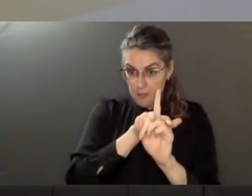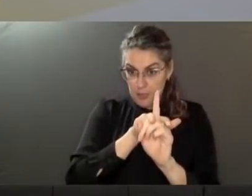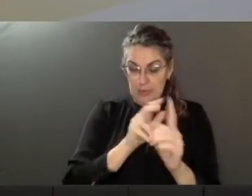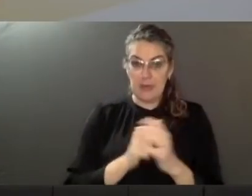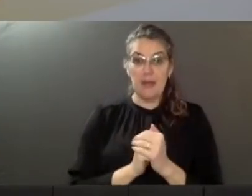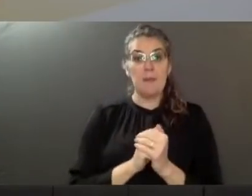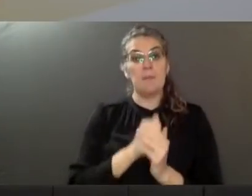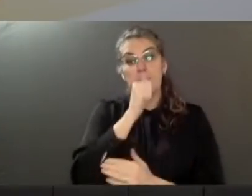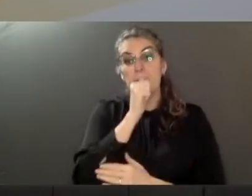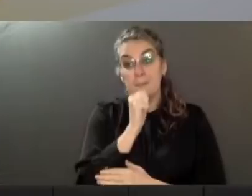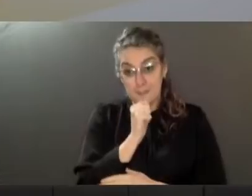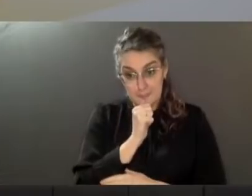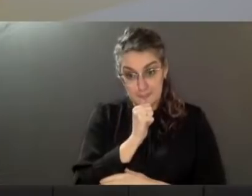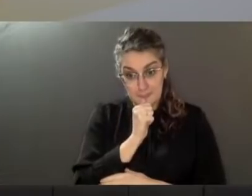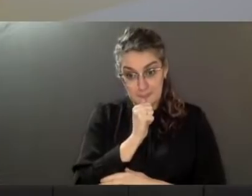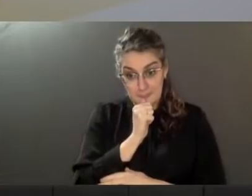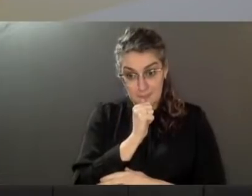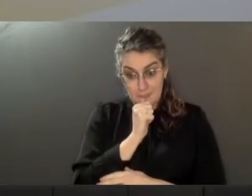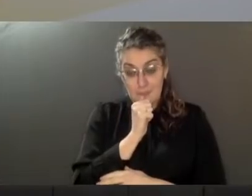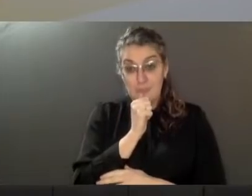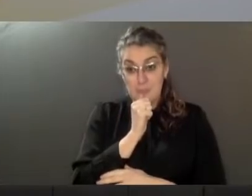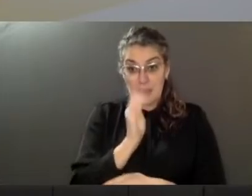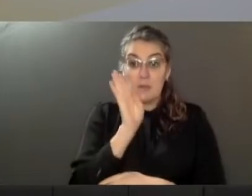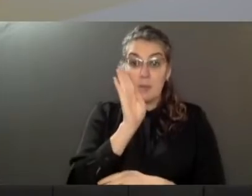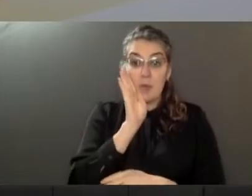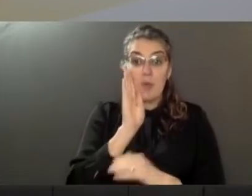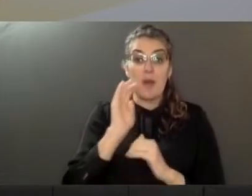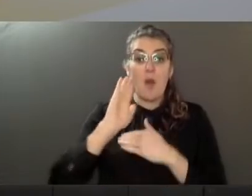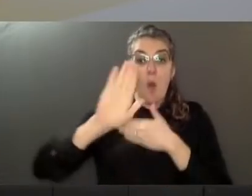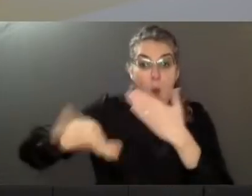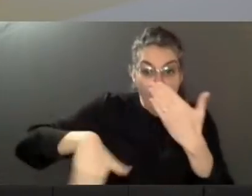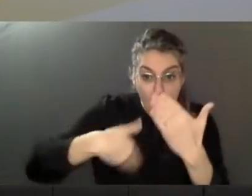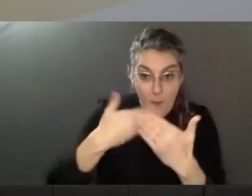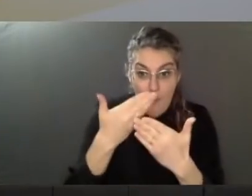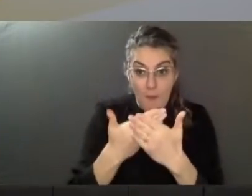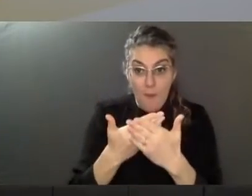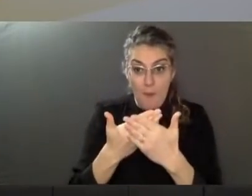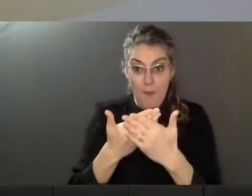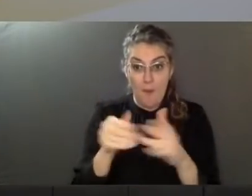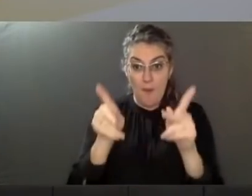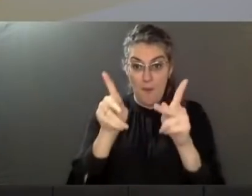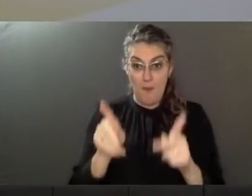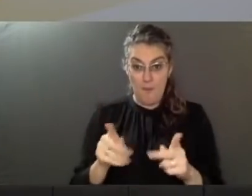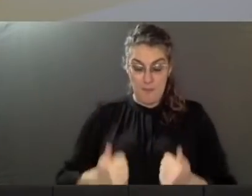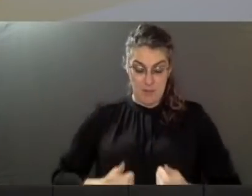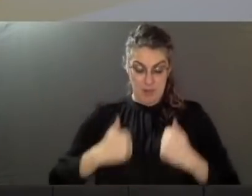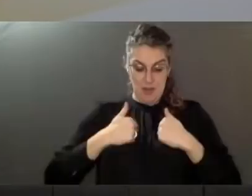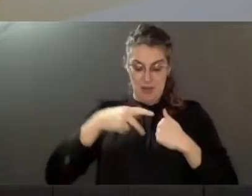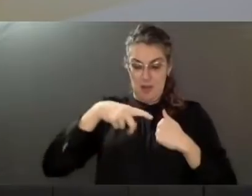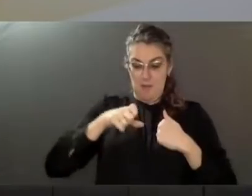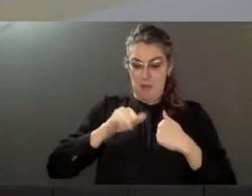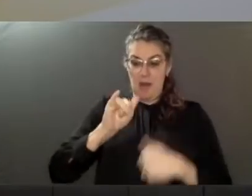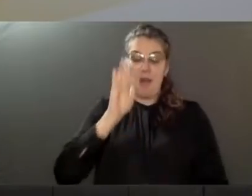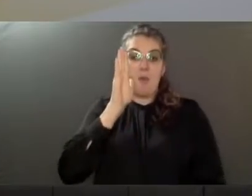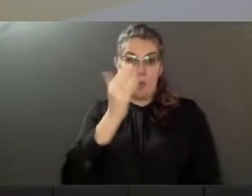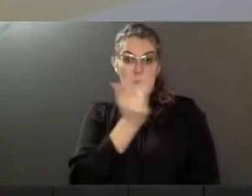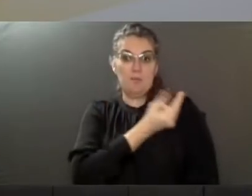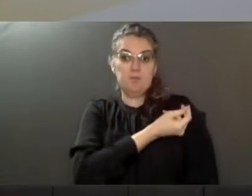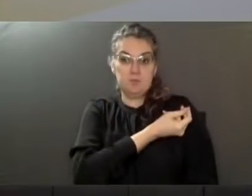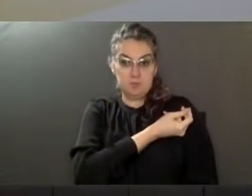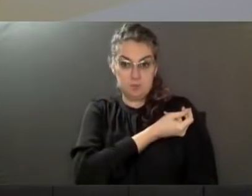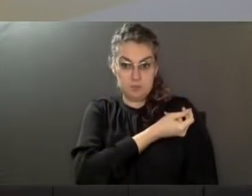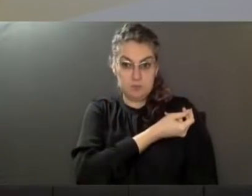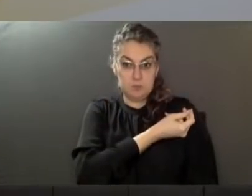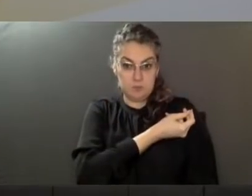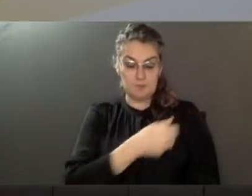take months to immunize all Islanders, and there will be vaccine for everyone. We do know the most significant risk factors